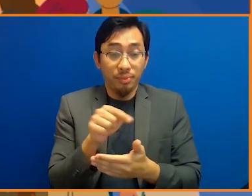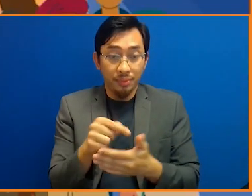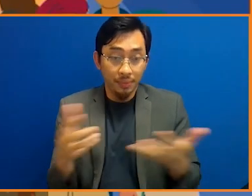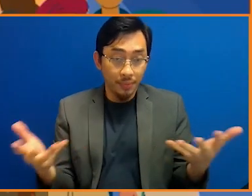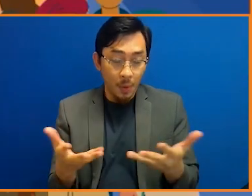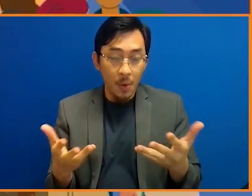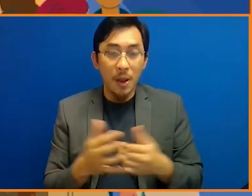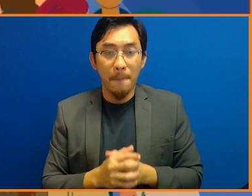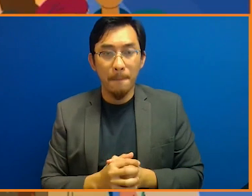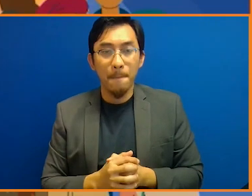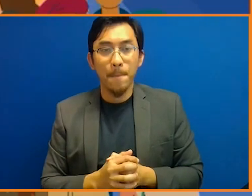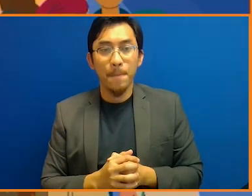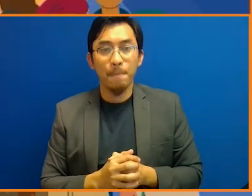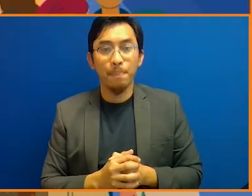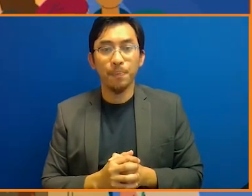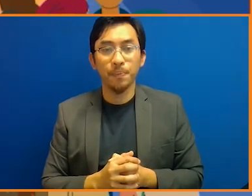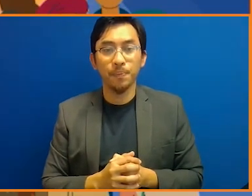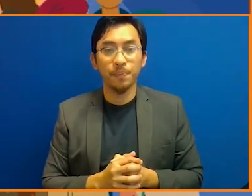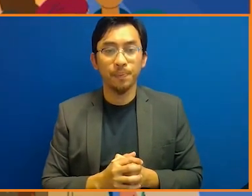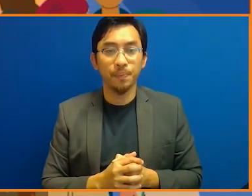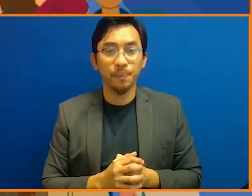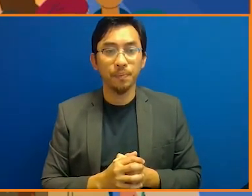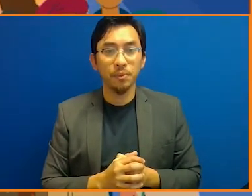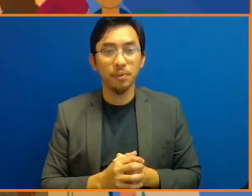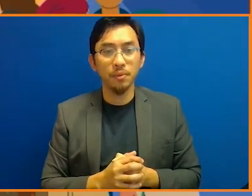exceptional case where